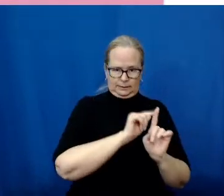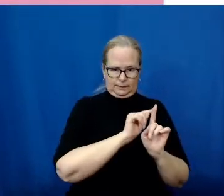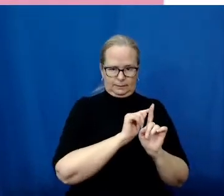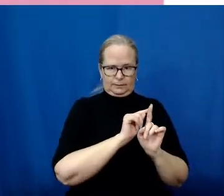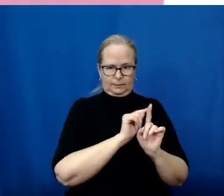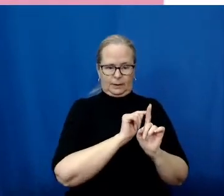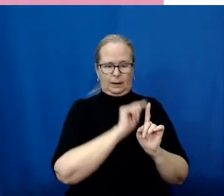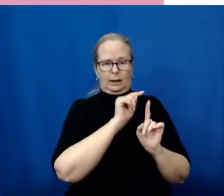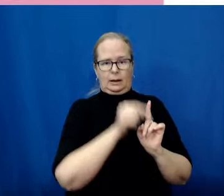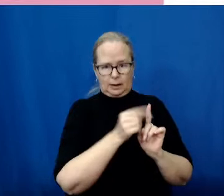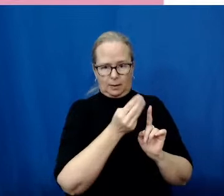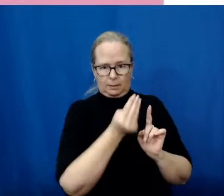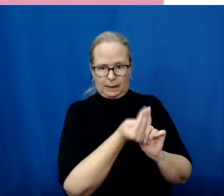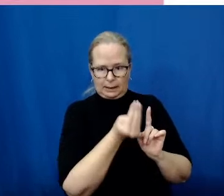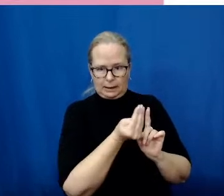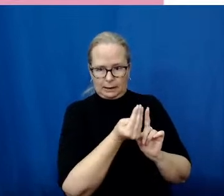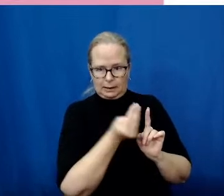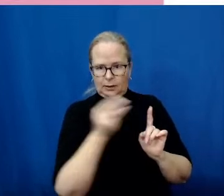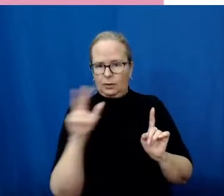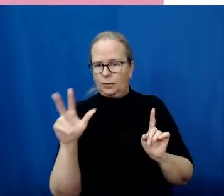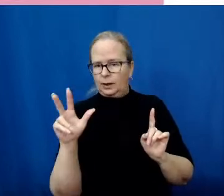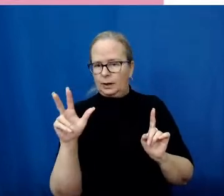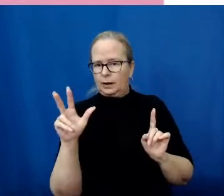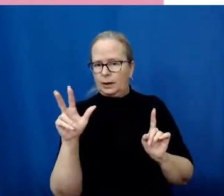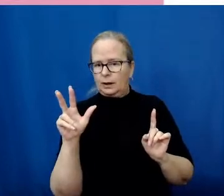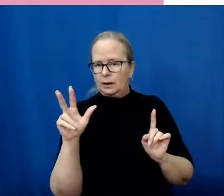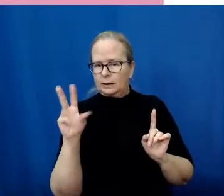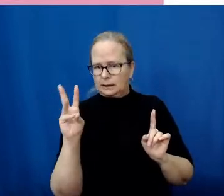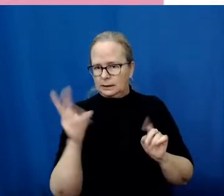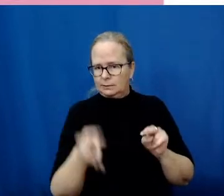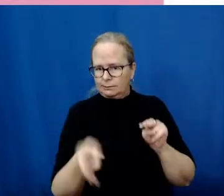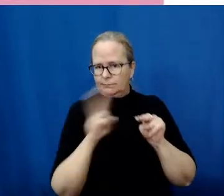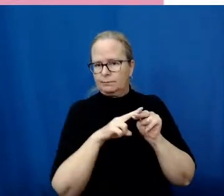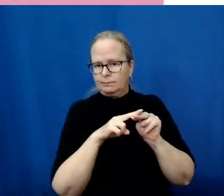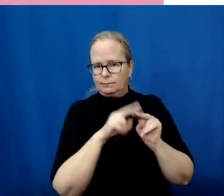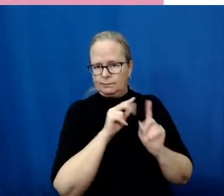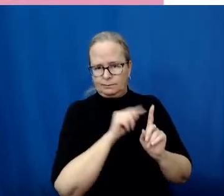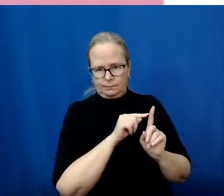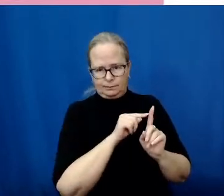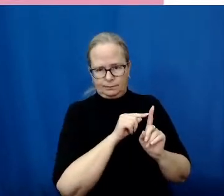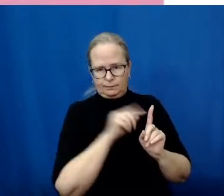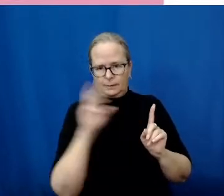case increase to 669. So if we use